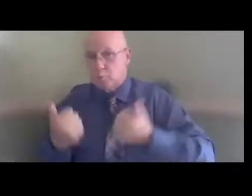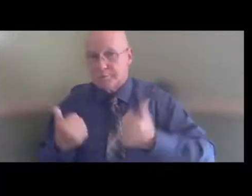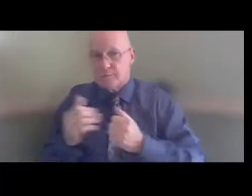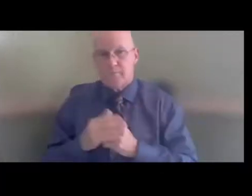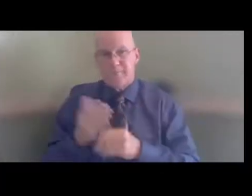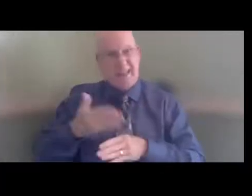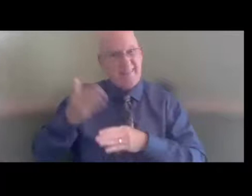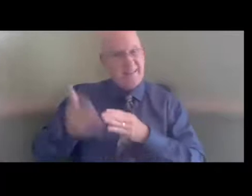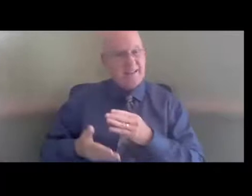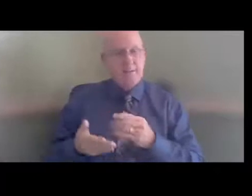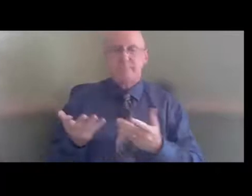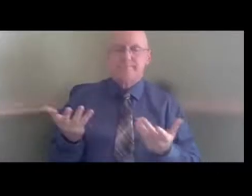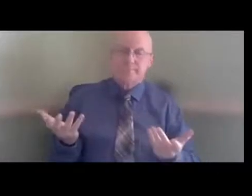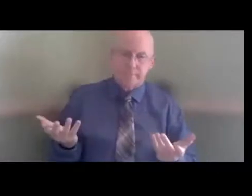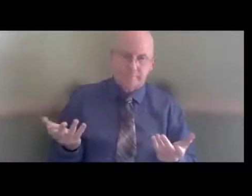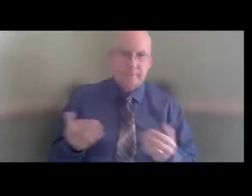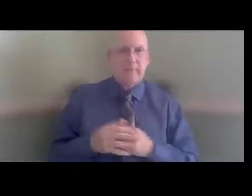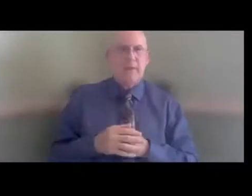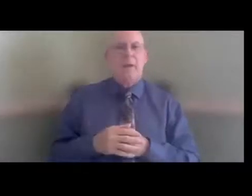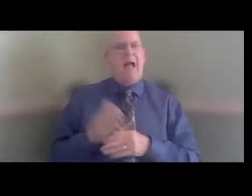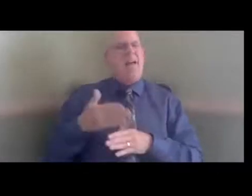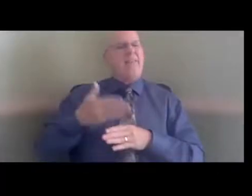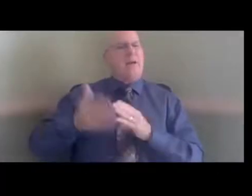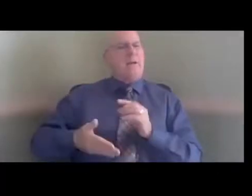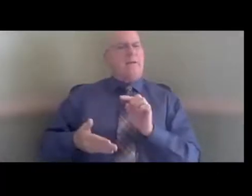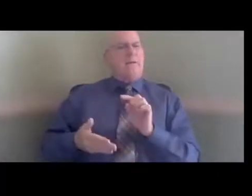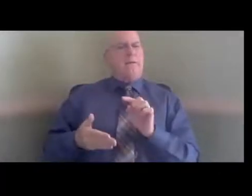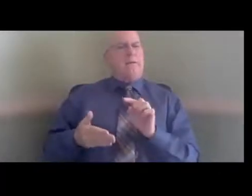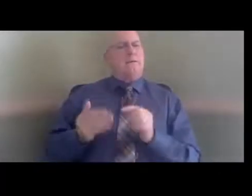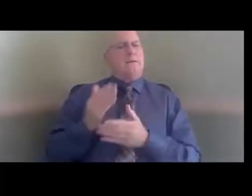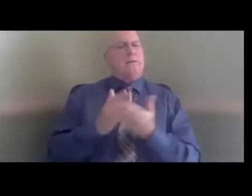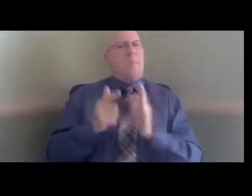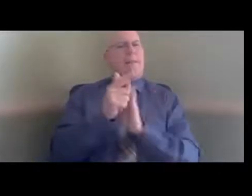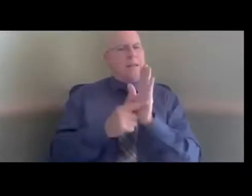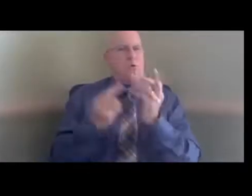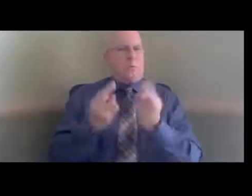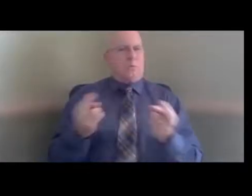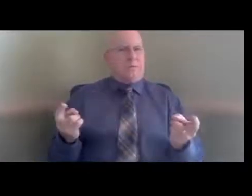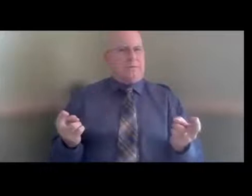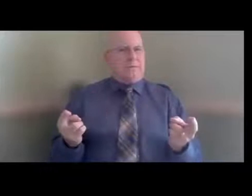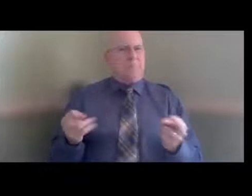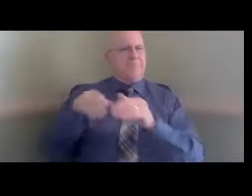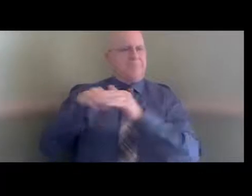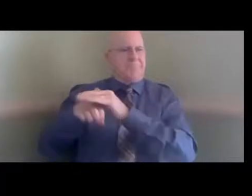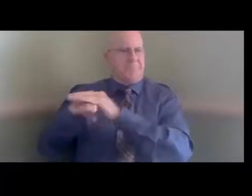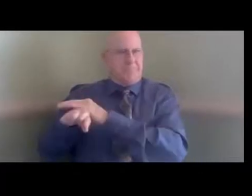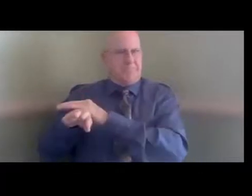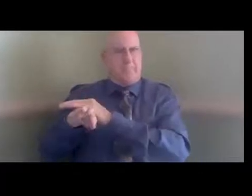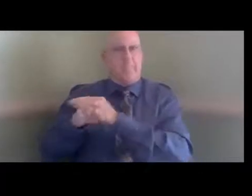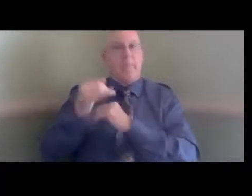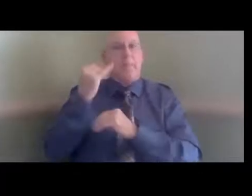avoid some of the shortcuts to get through the information, at the end, there are some legal resources, as well as if